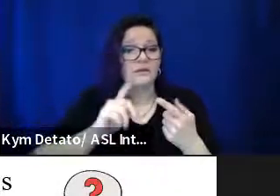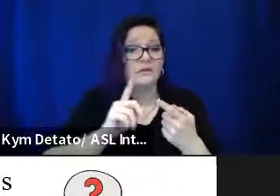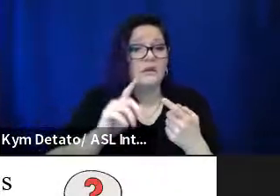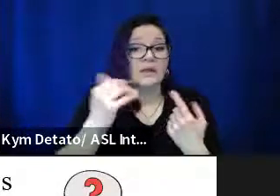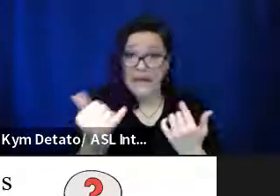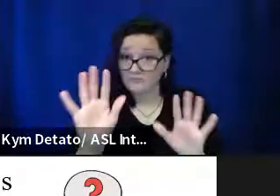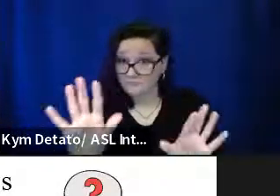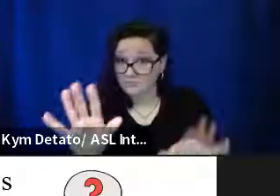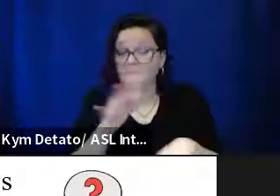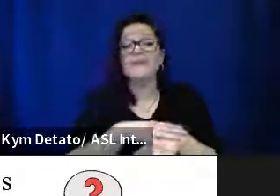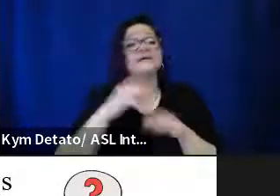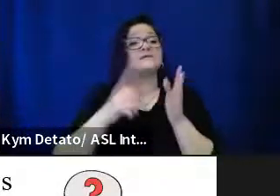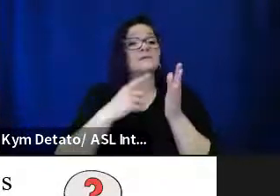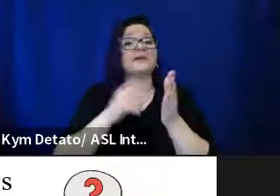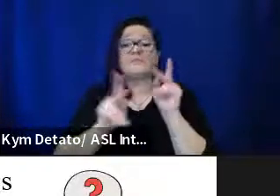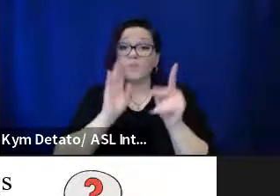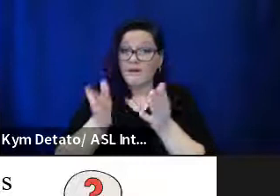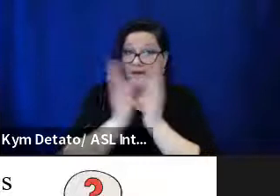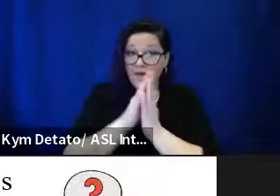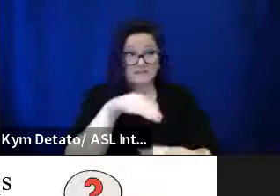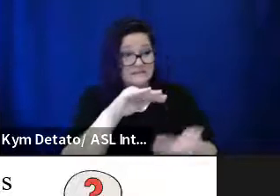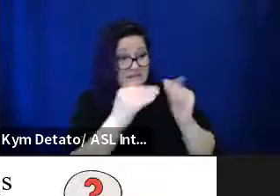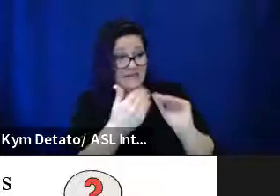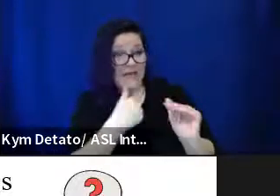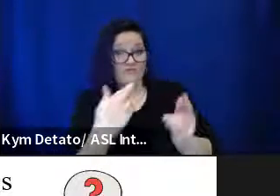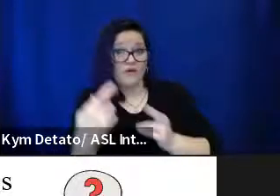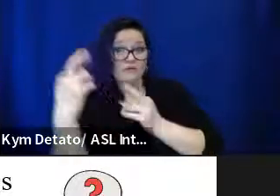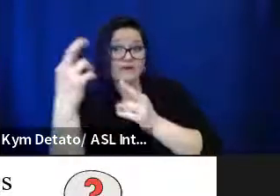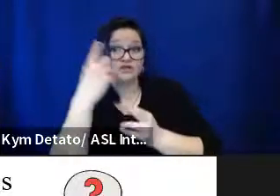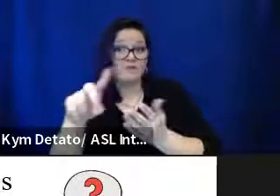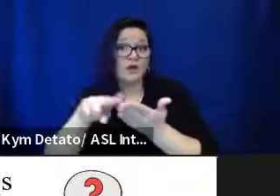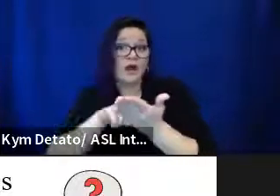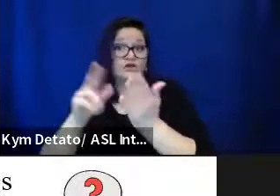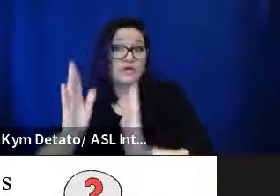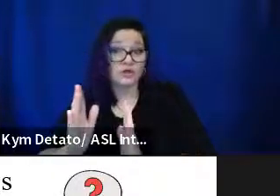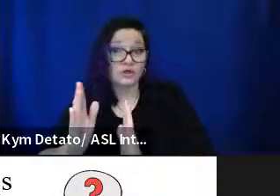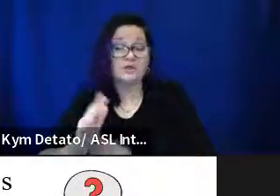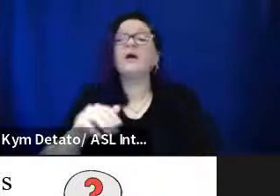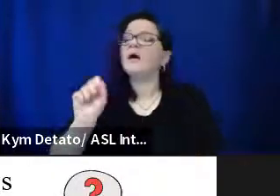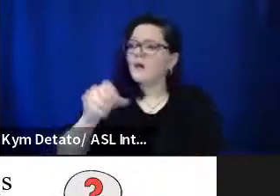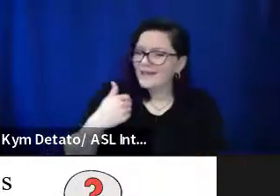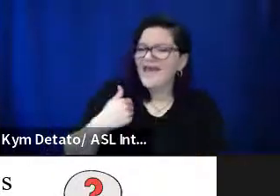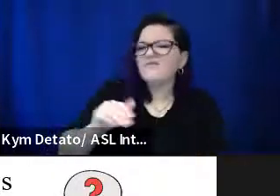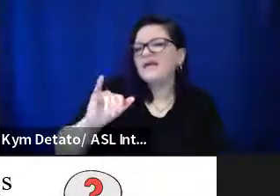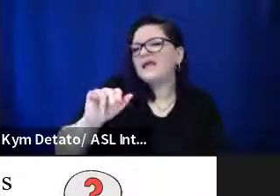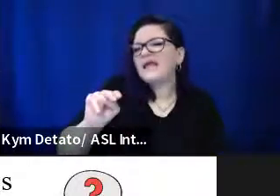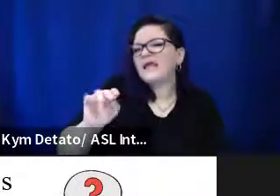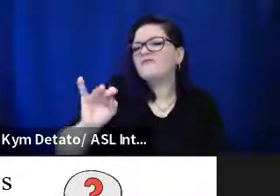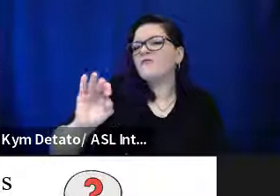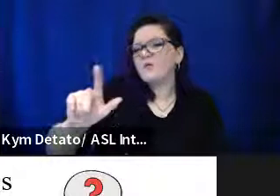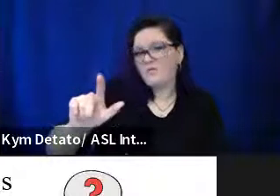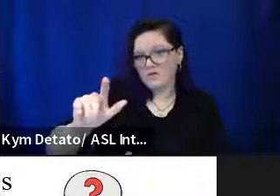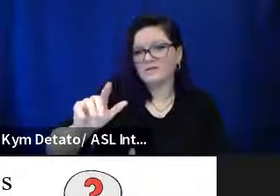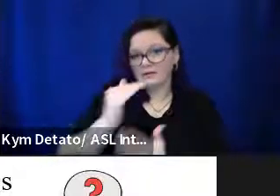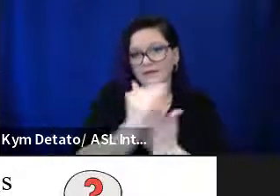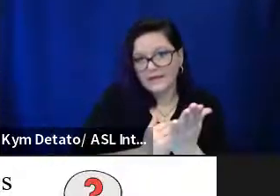Now, we sometimes get asked if the city has recommendations for contractors. We do keep an informal list of service providers,